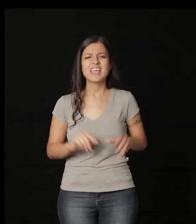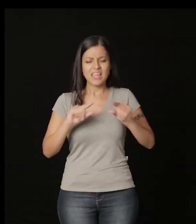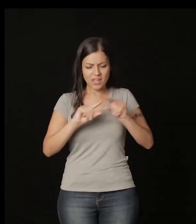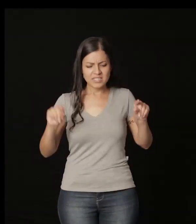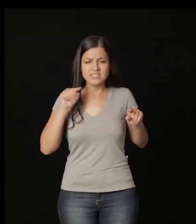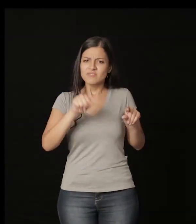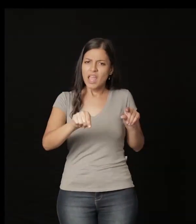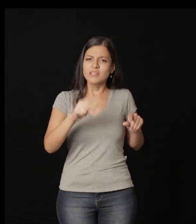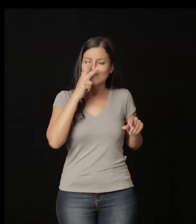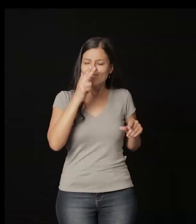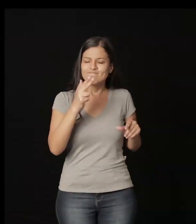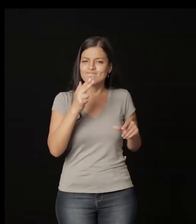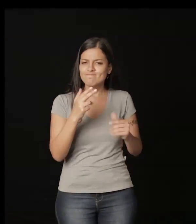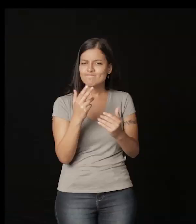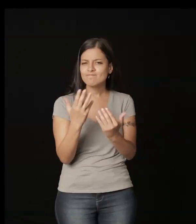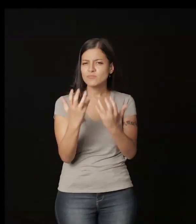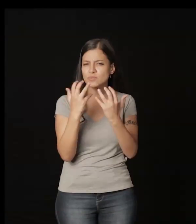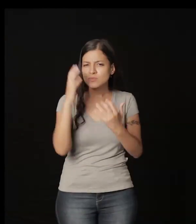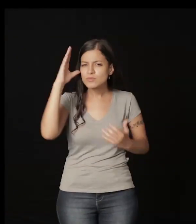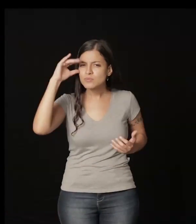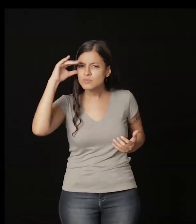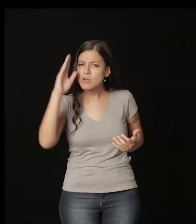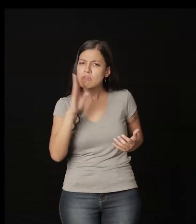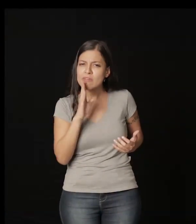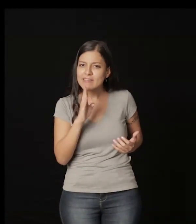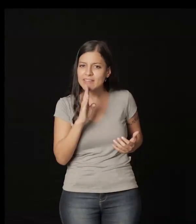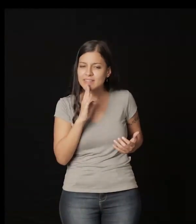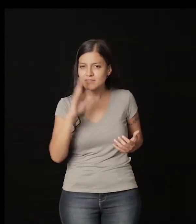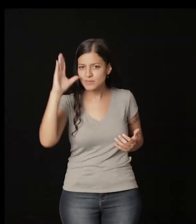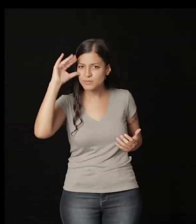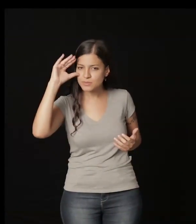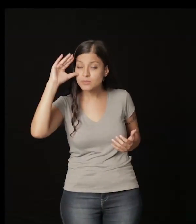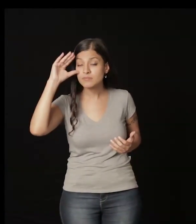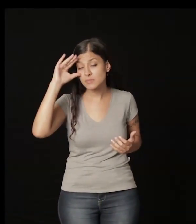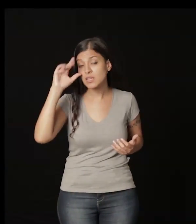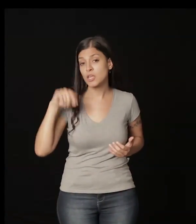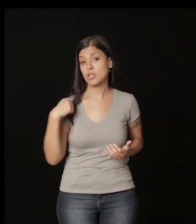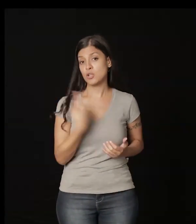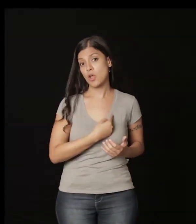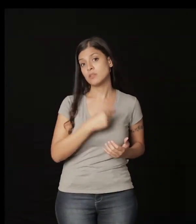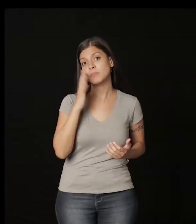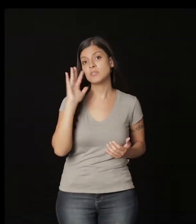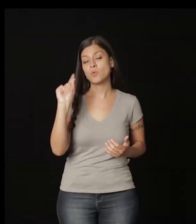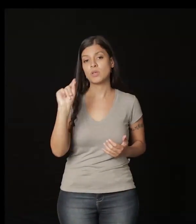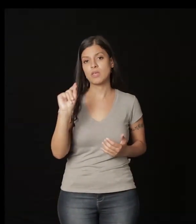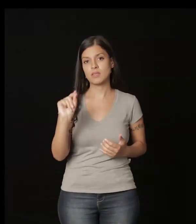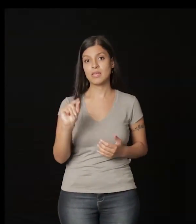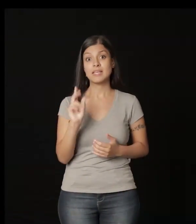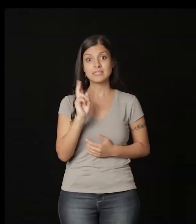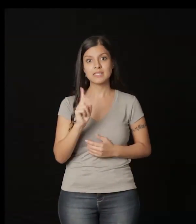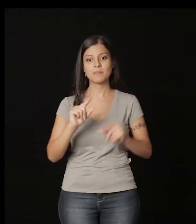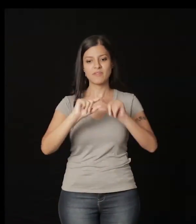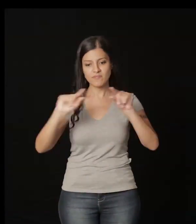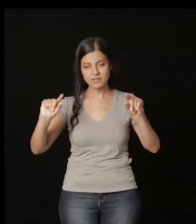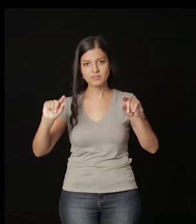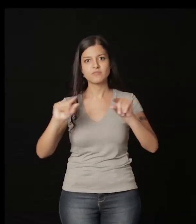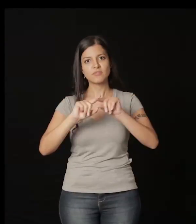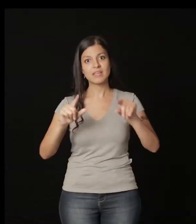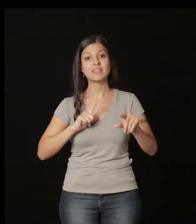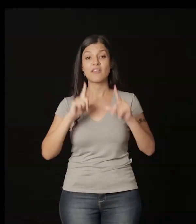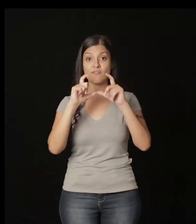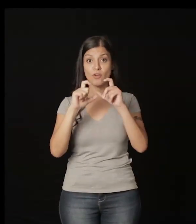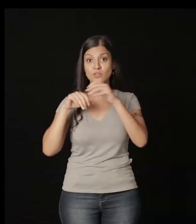that tickled. I don't know if you know this word, tickled. It like tickled us. And we decided that whenever that line came, we would put